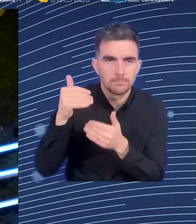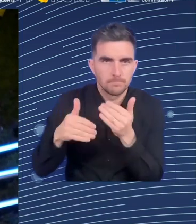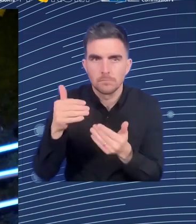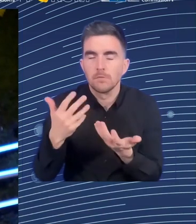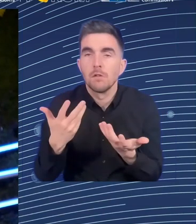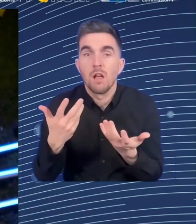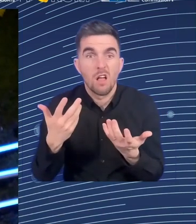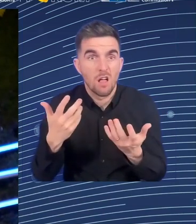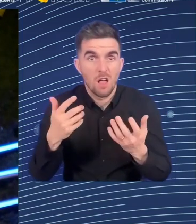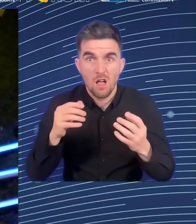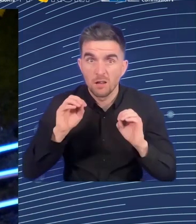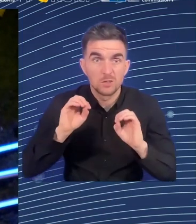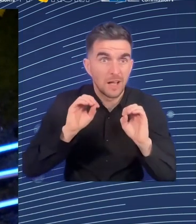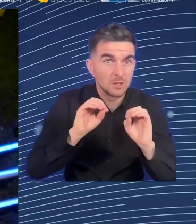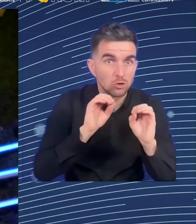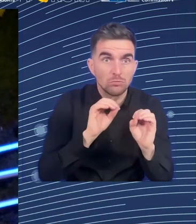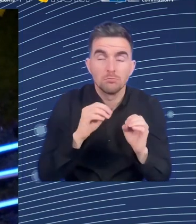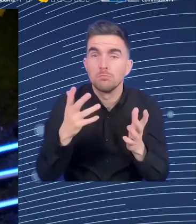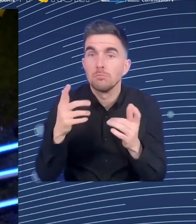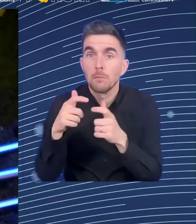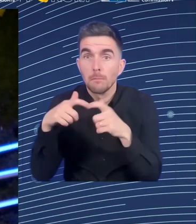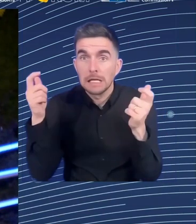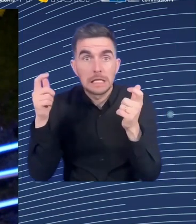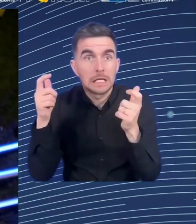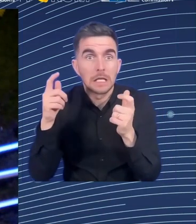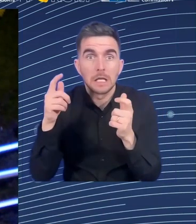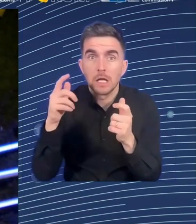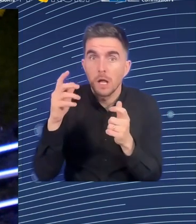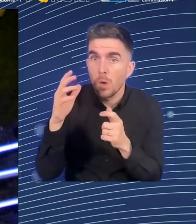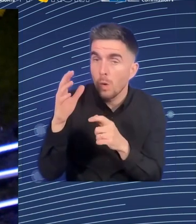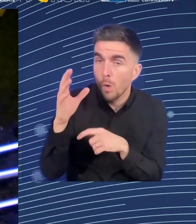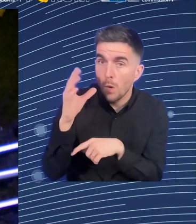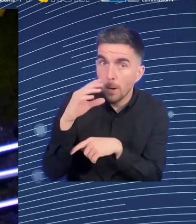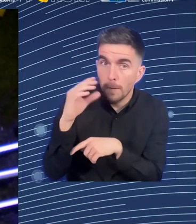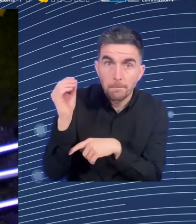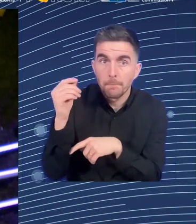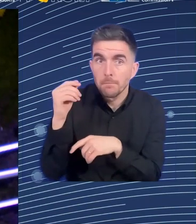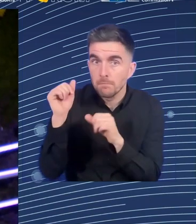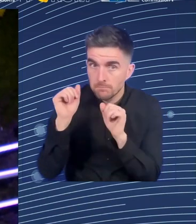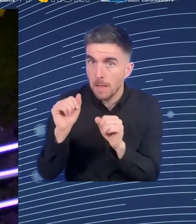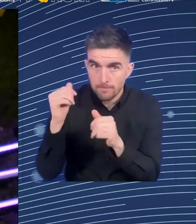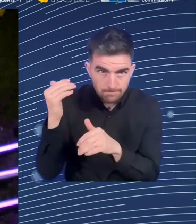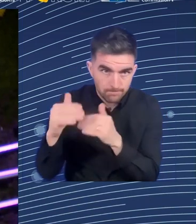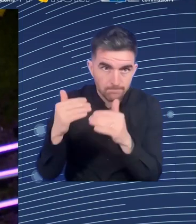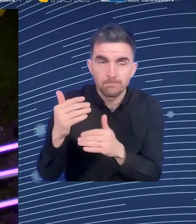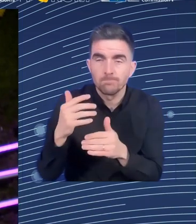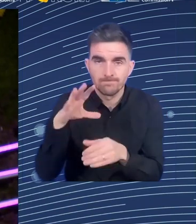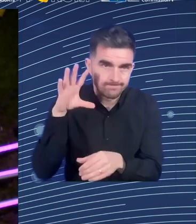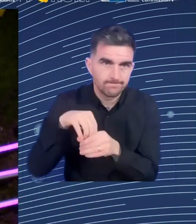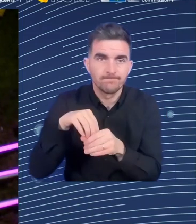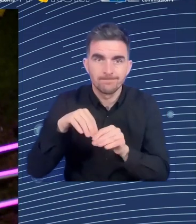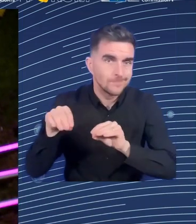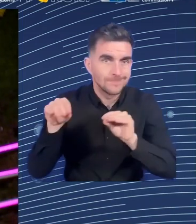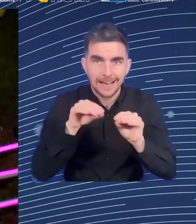So again, the small and medium enterprises, even though it is not directly linked to a